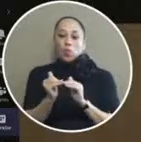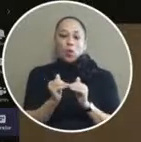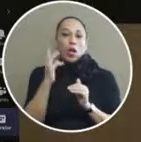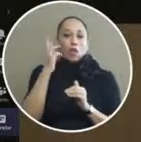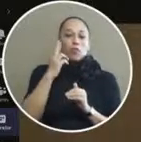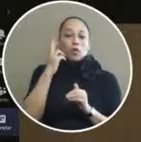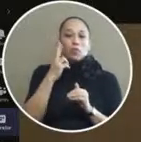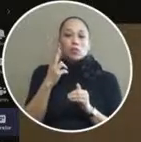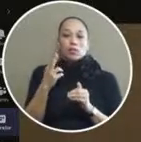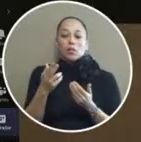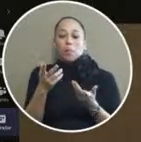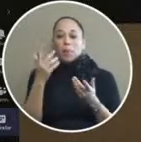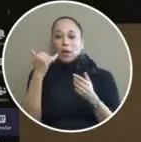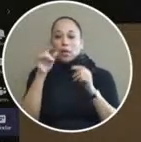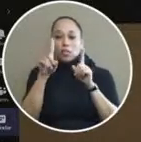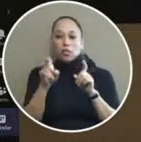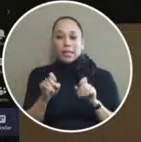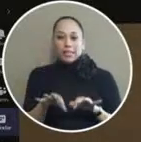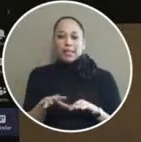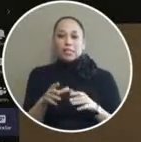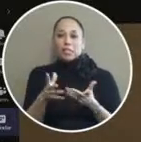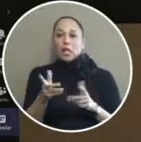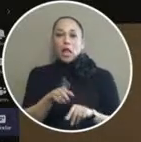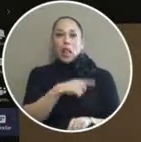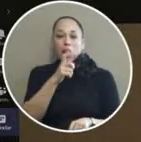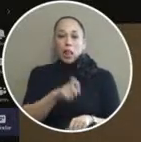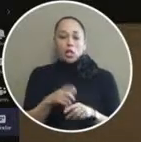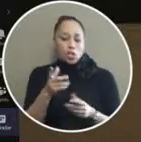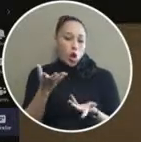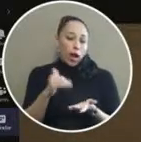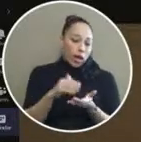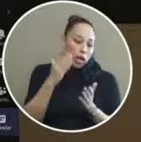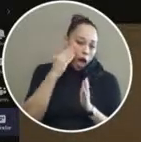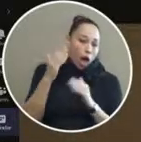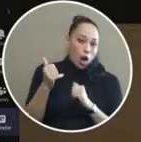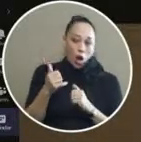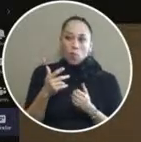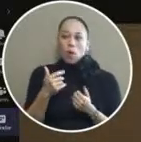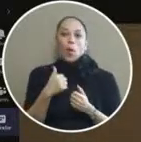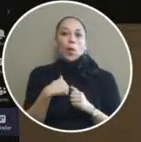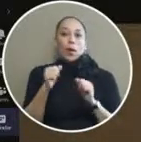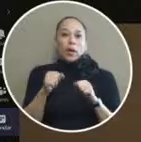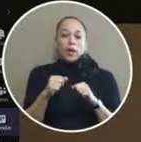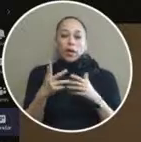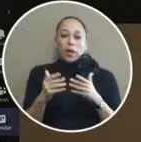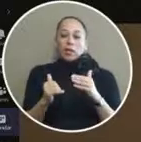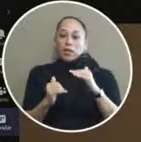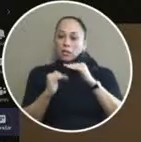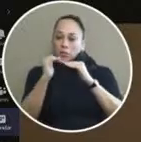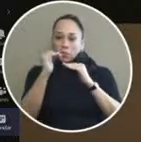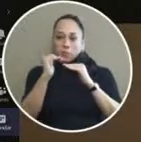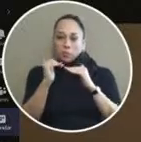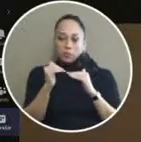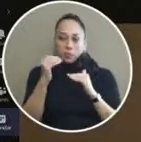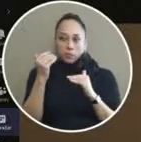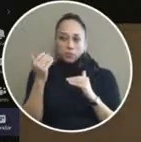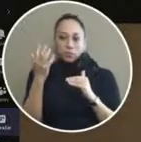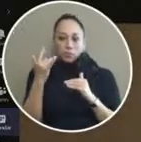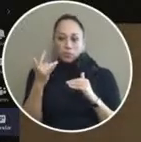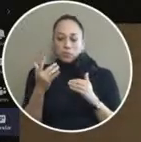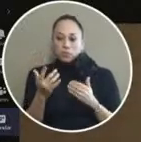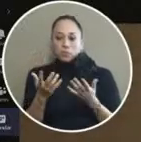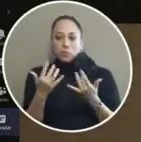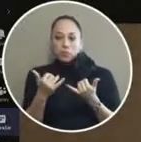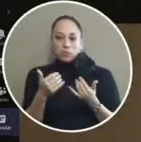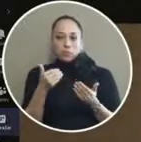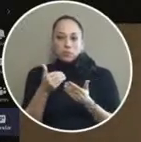there isn't enough testing going on there. And so again, I hope that you reach out to the state because we're nowhere